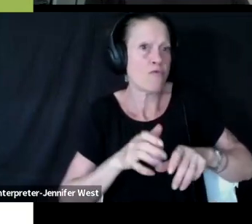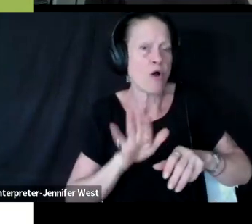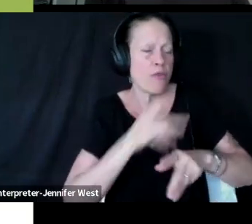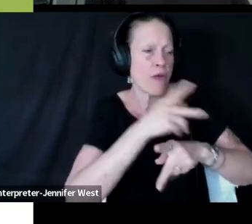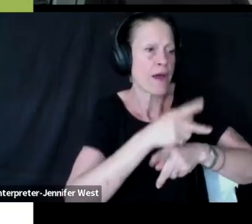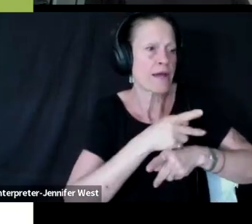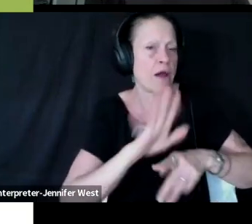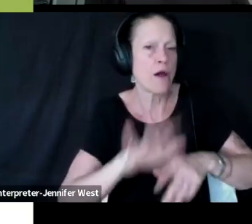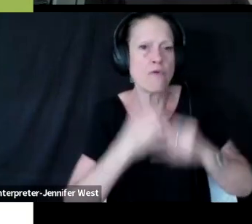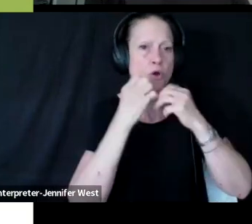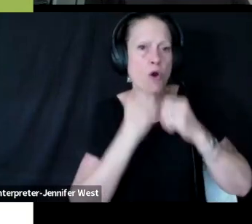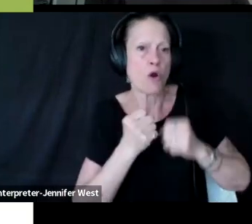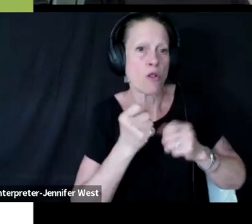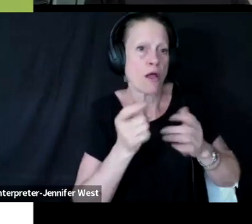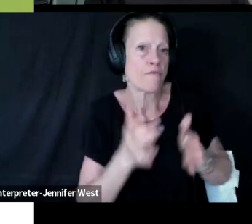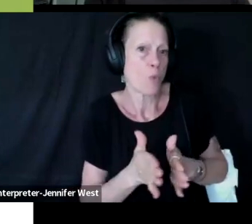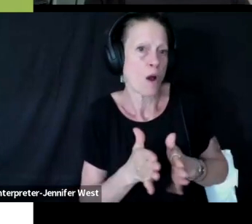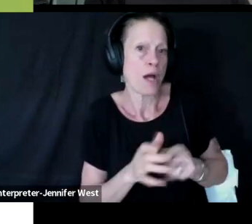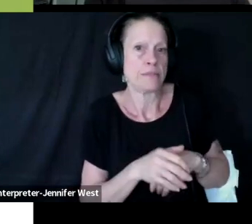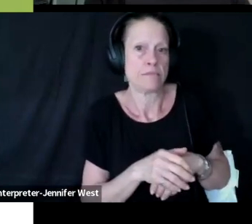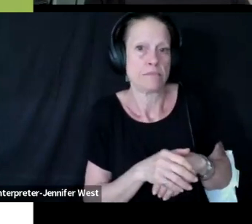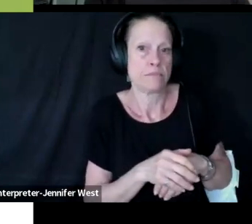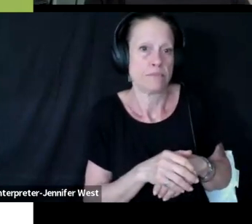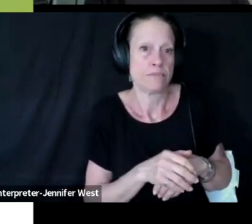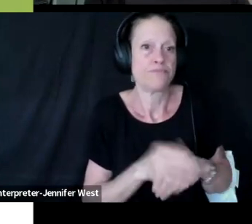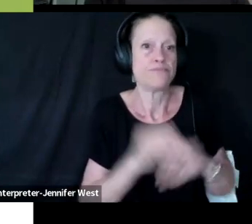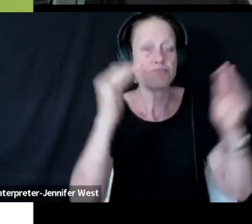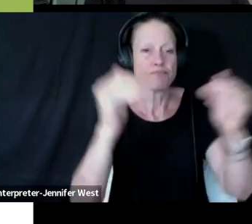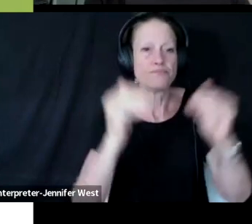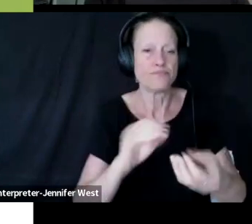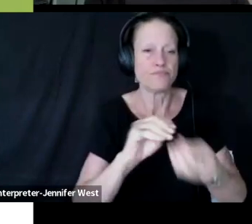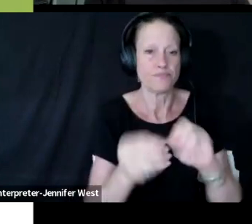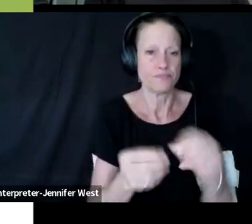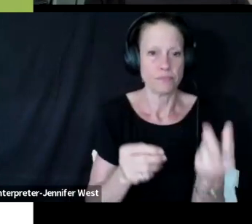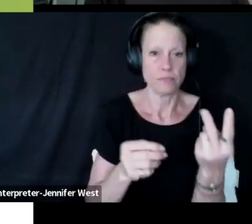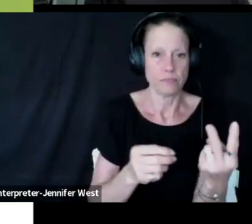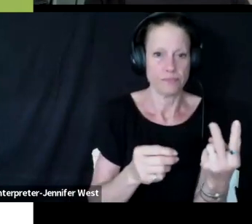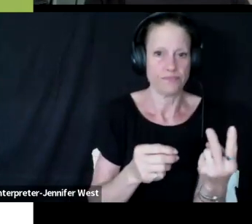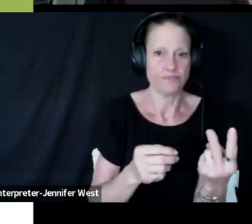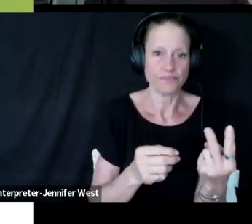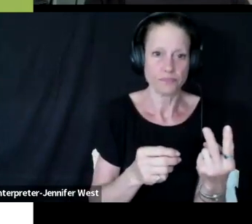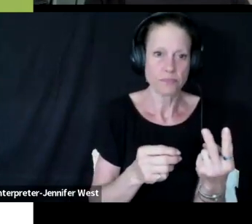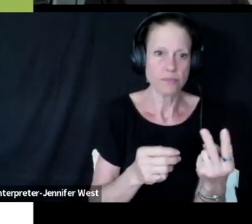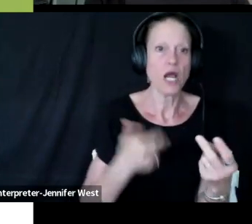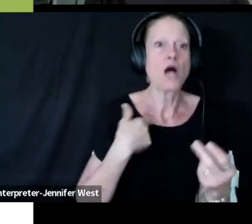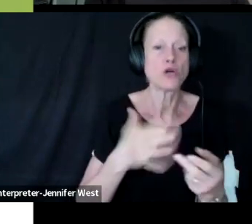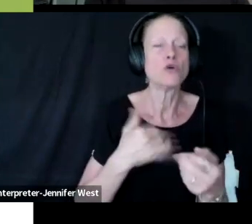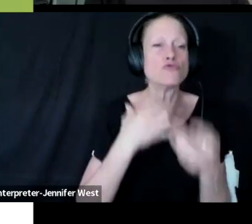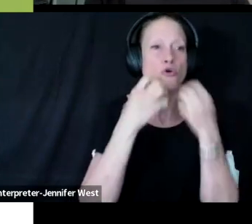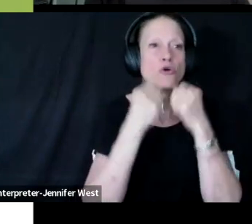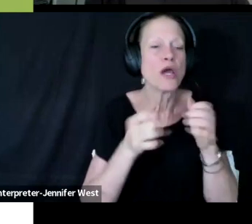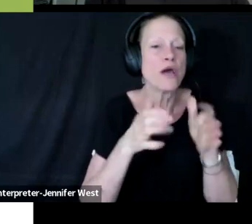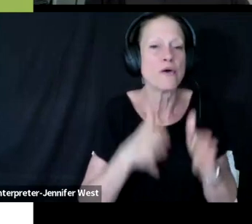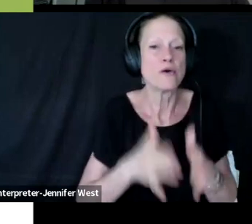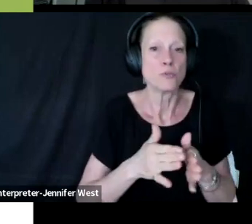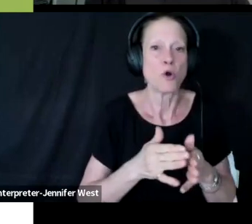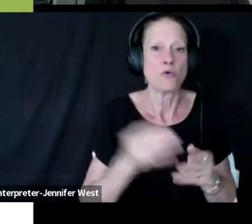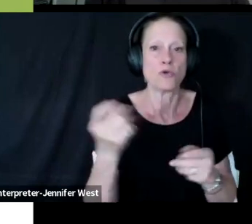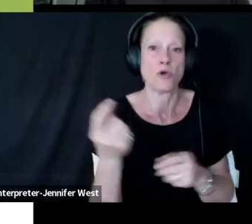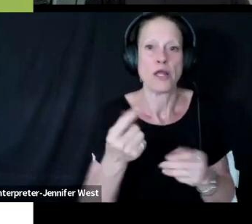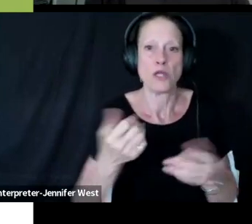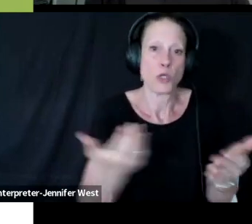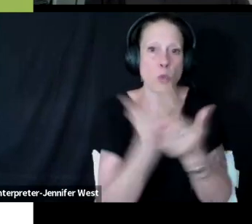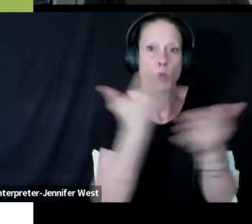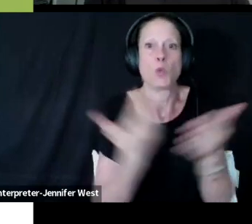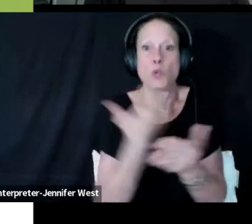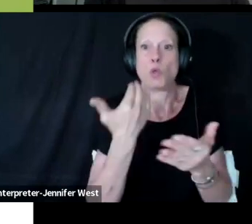them? Does your loved one rotate through new caregivers, therapists, teachers, doctors, and more?